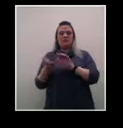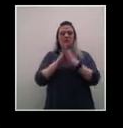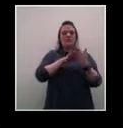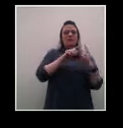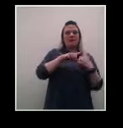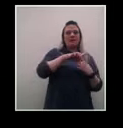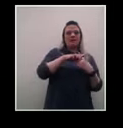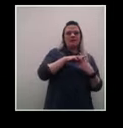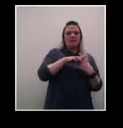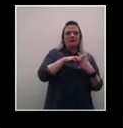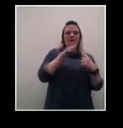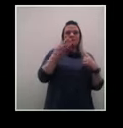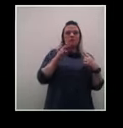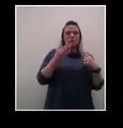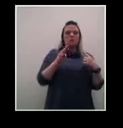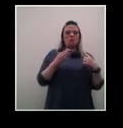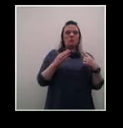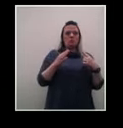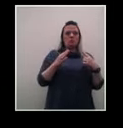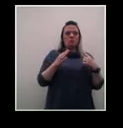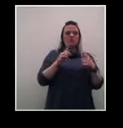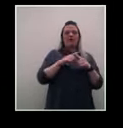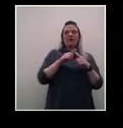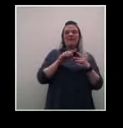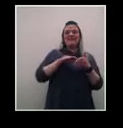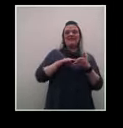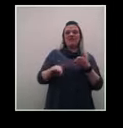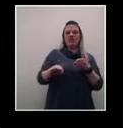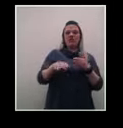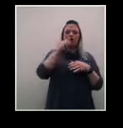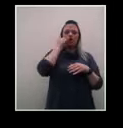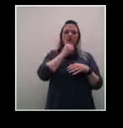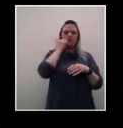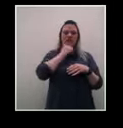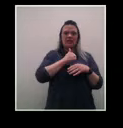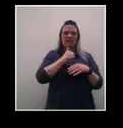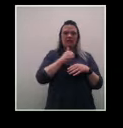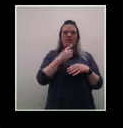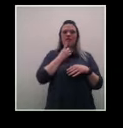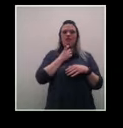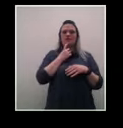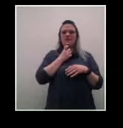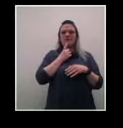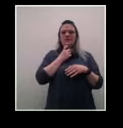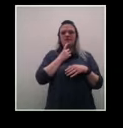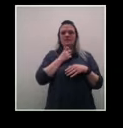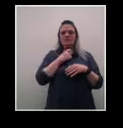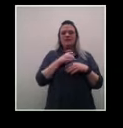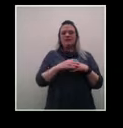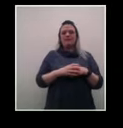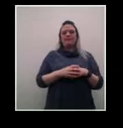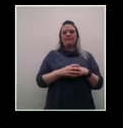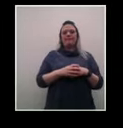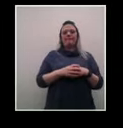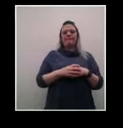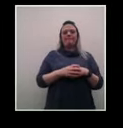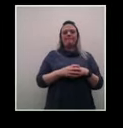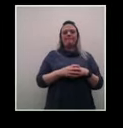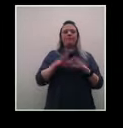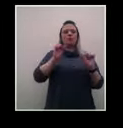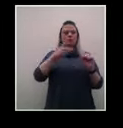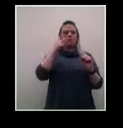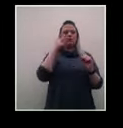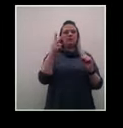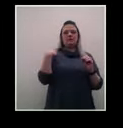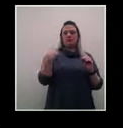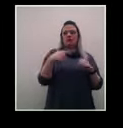in blue, and then the number of discharges per day in the hospital in red. And you can see that especially over the